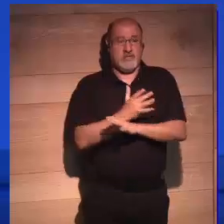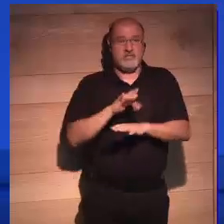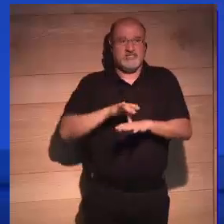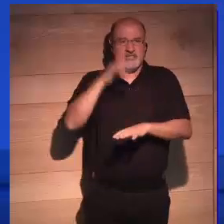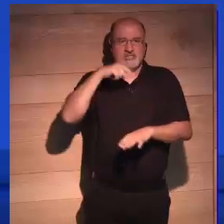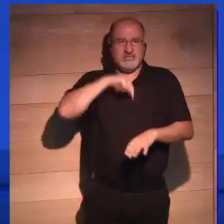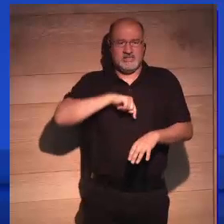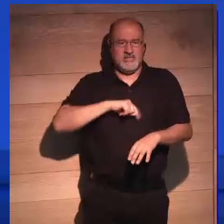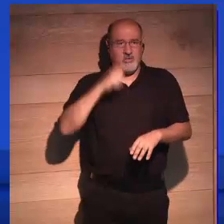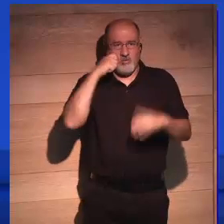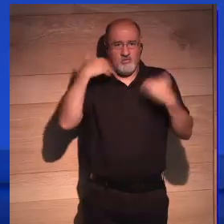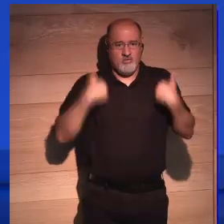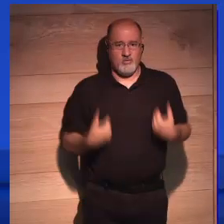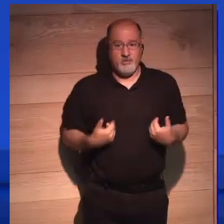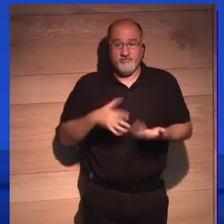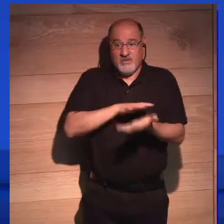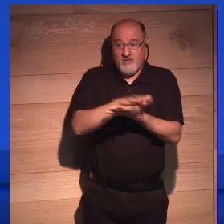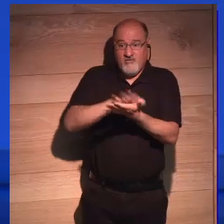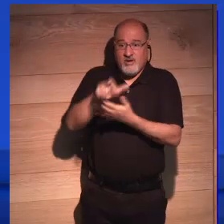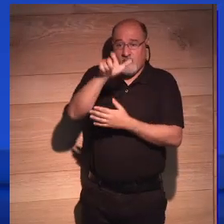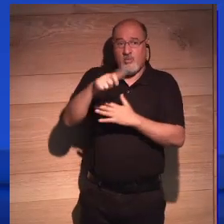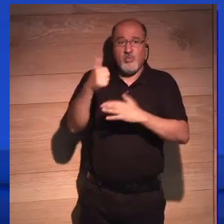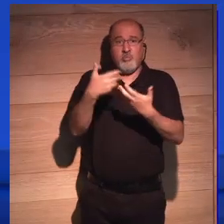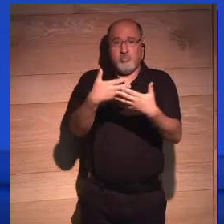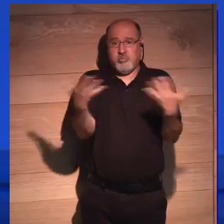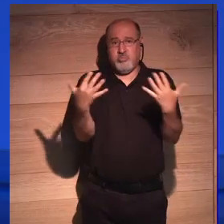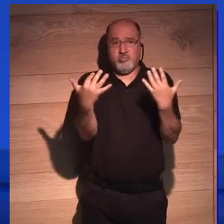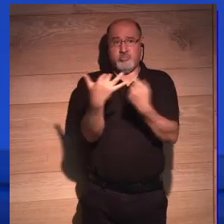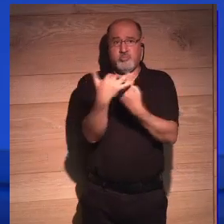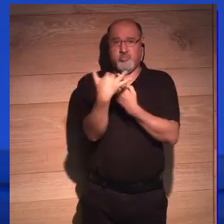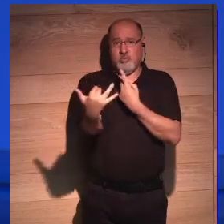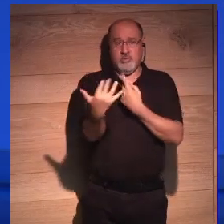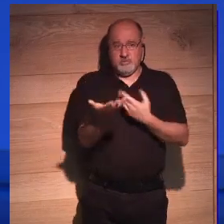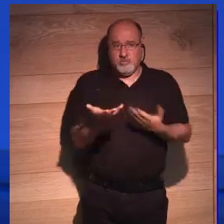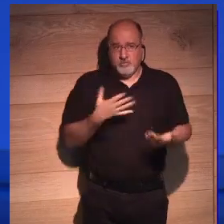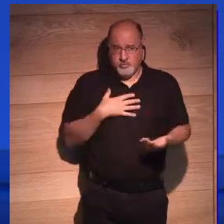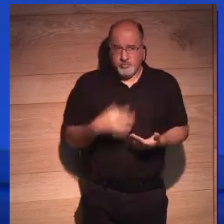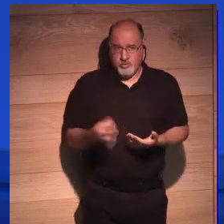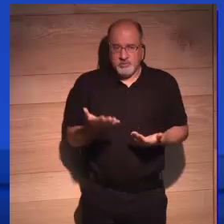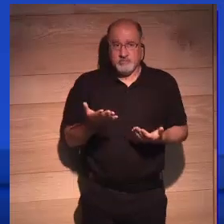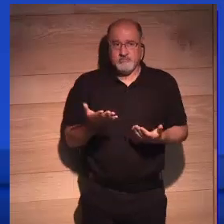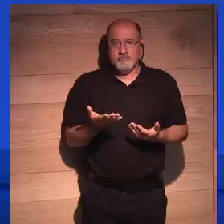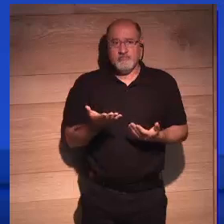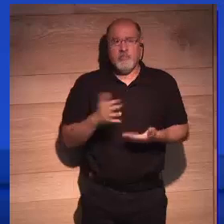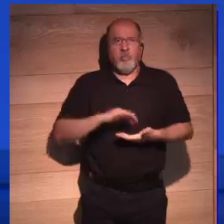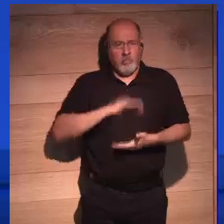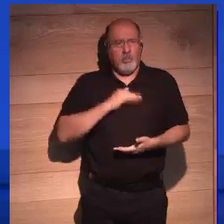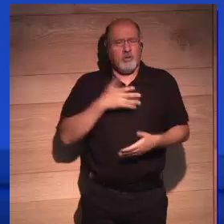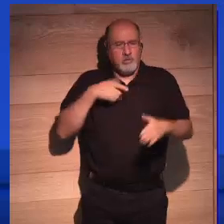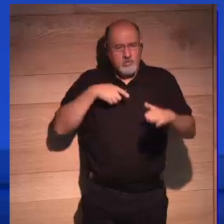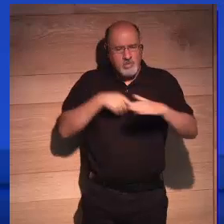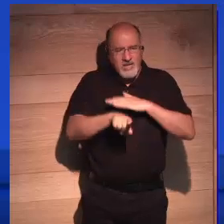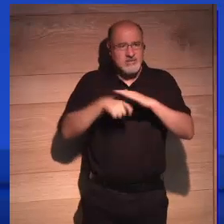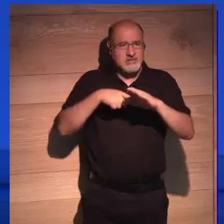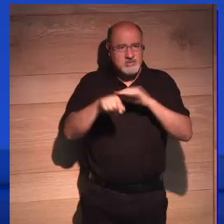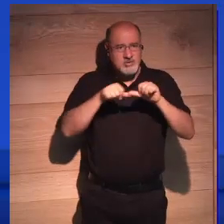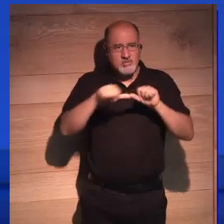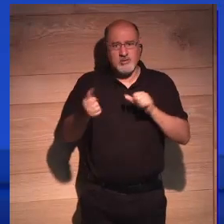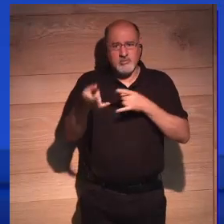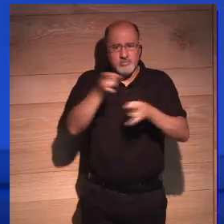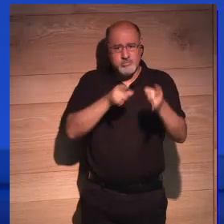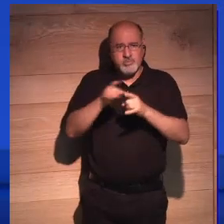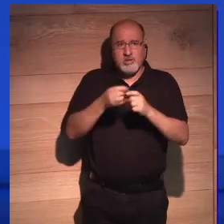there's a lot of potential there for mood management, for learning by feeling, not just learning by doing.